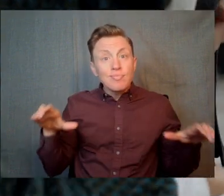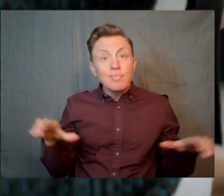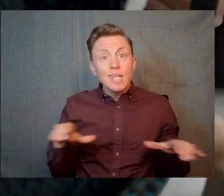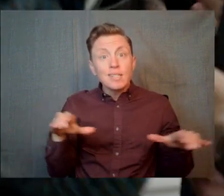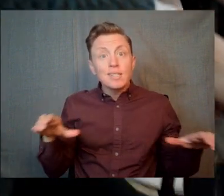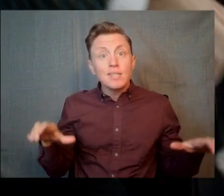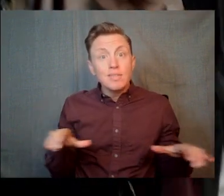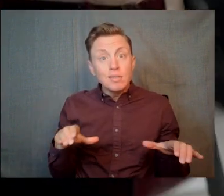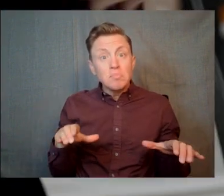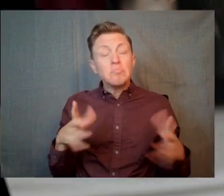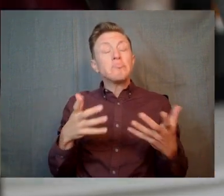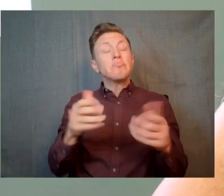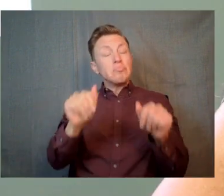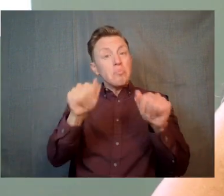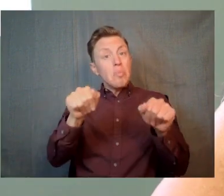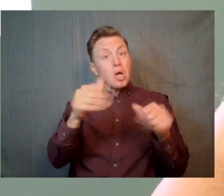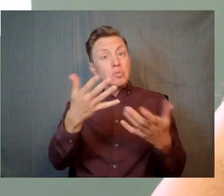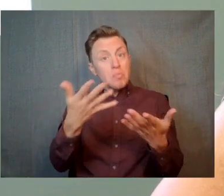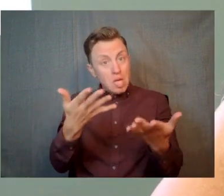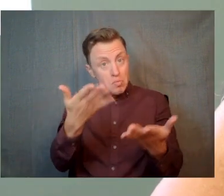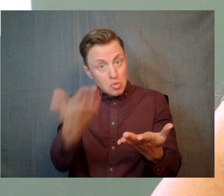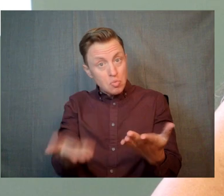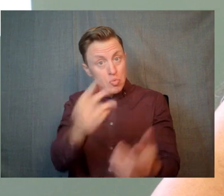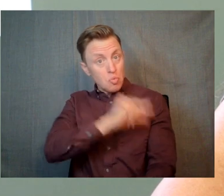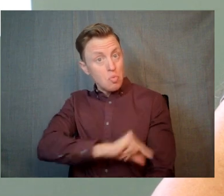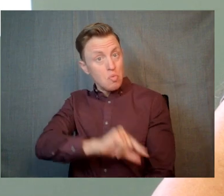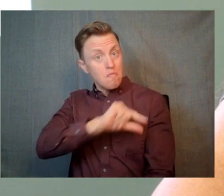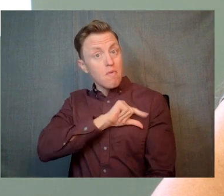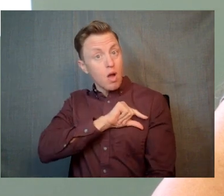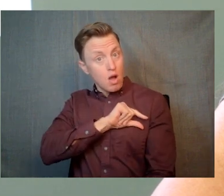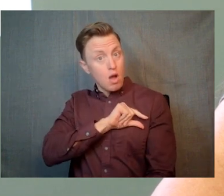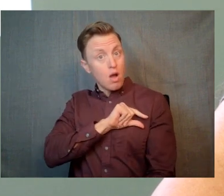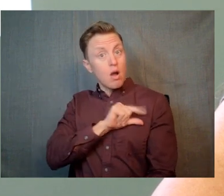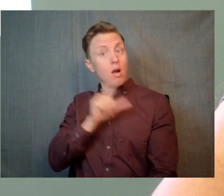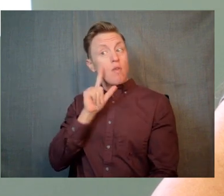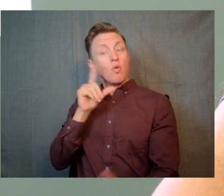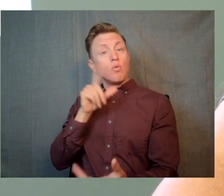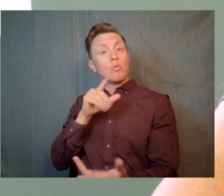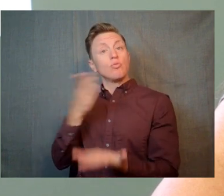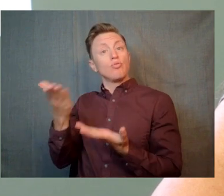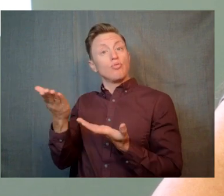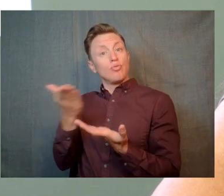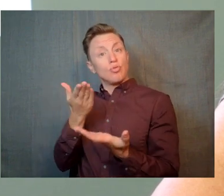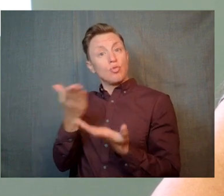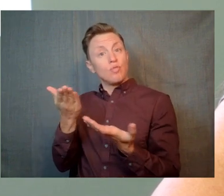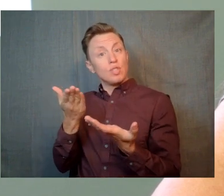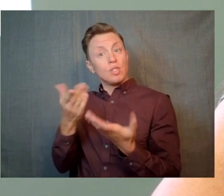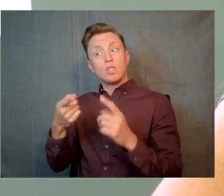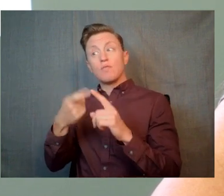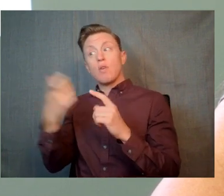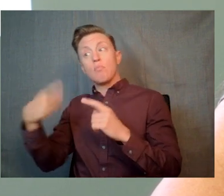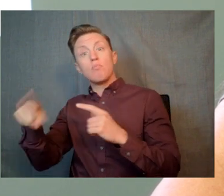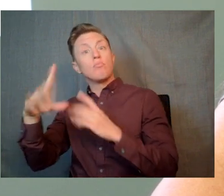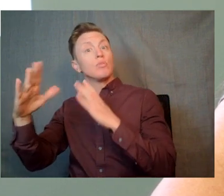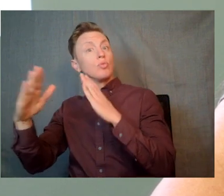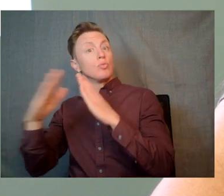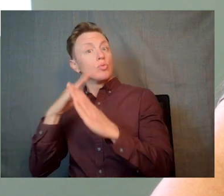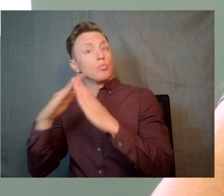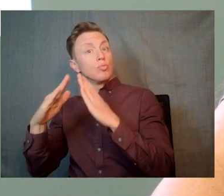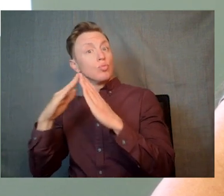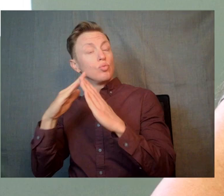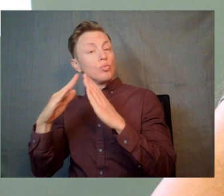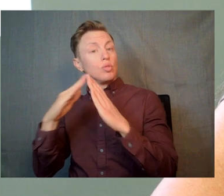daily activities, you may qualify for services you can receive in the